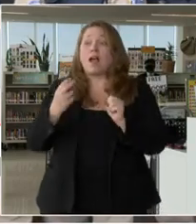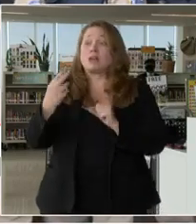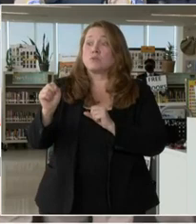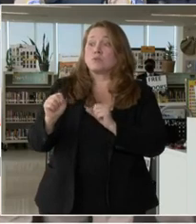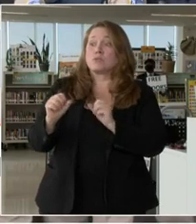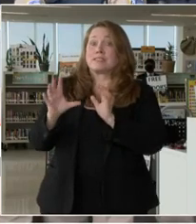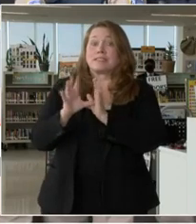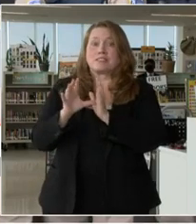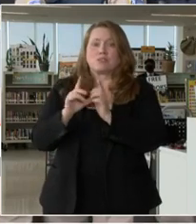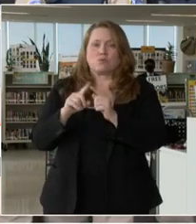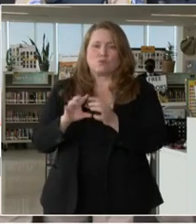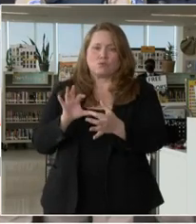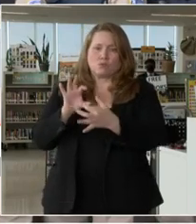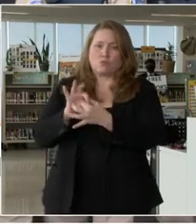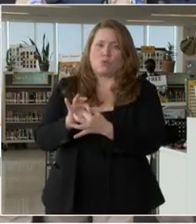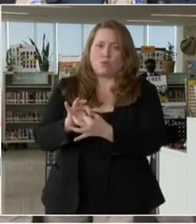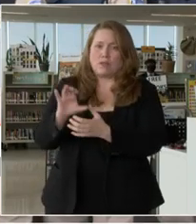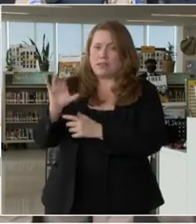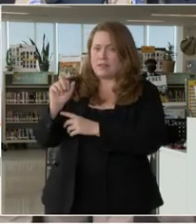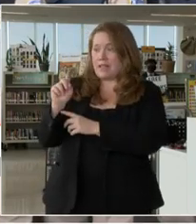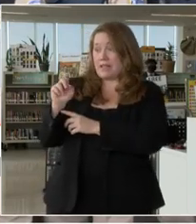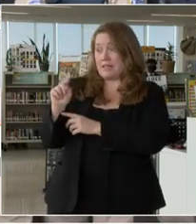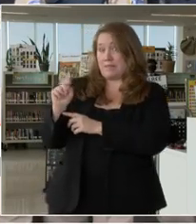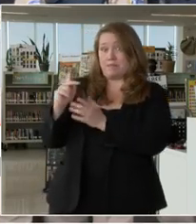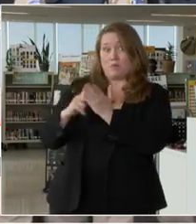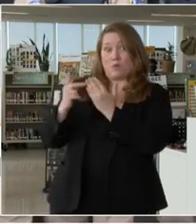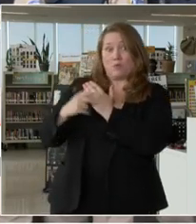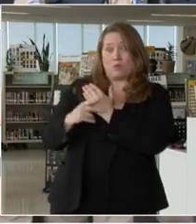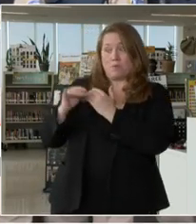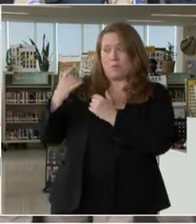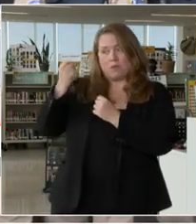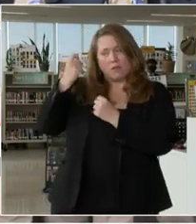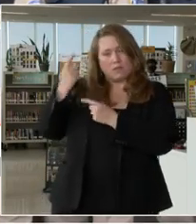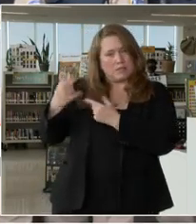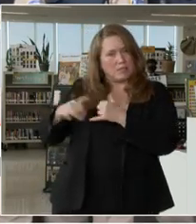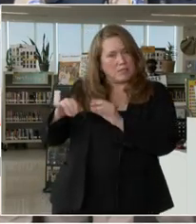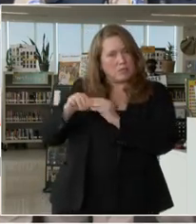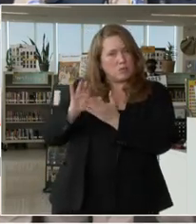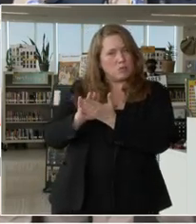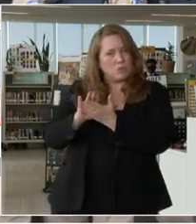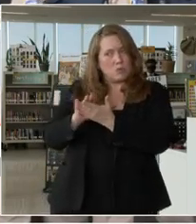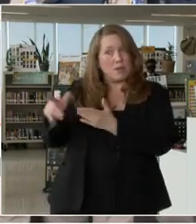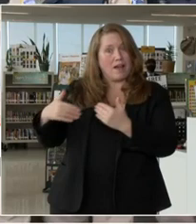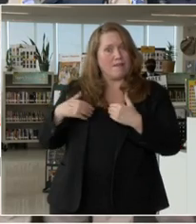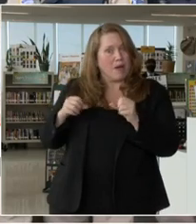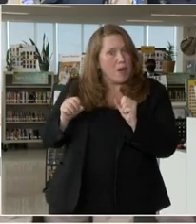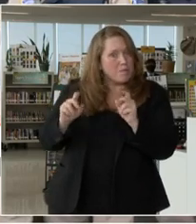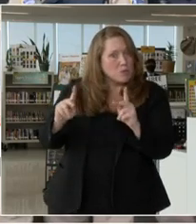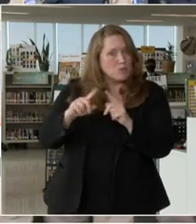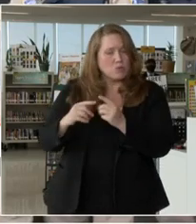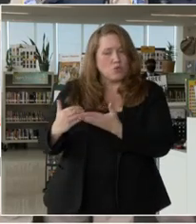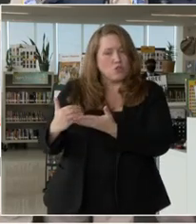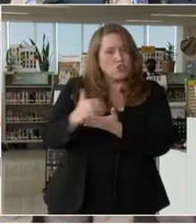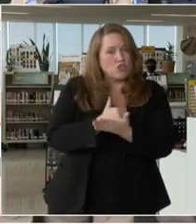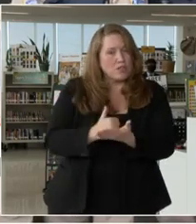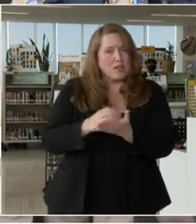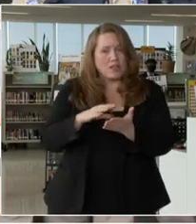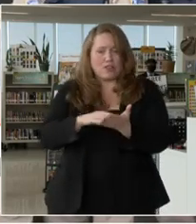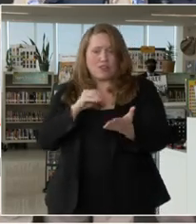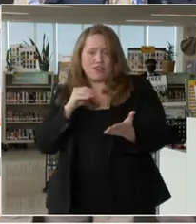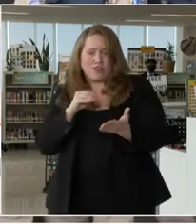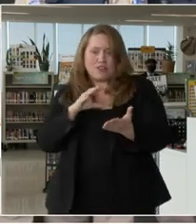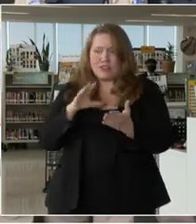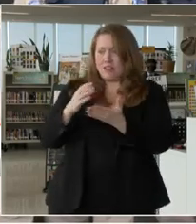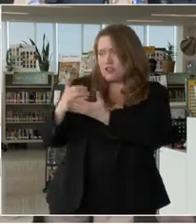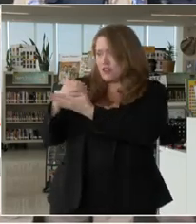to join the cadet program while they're still in school, students will have the opportunity to earn and learn at